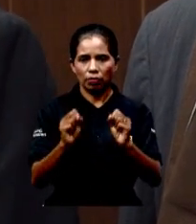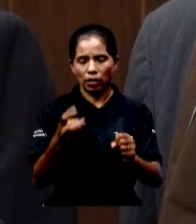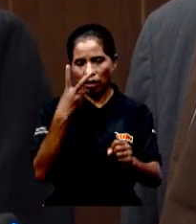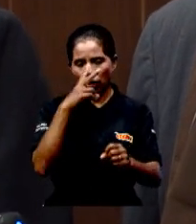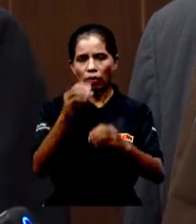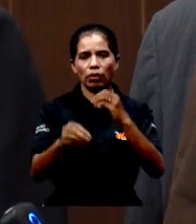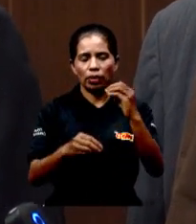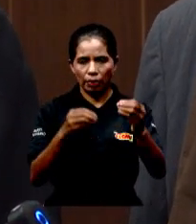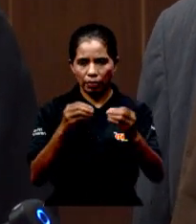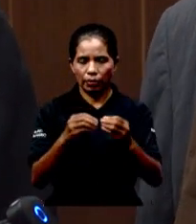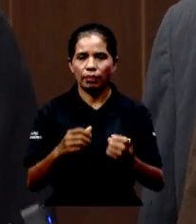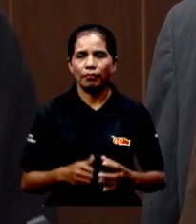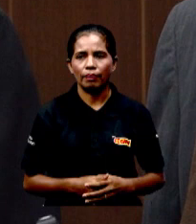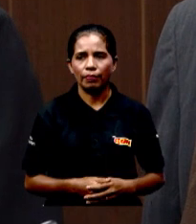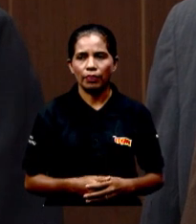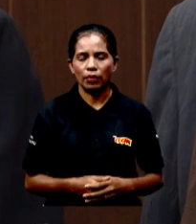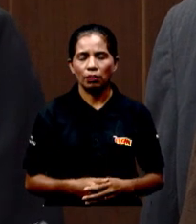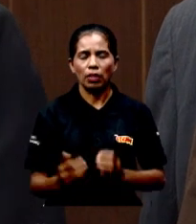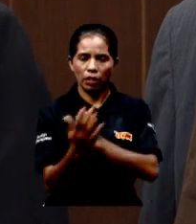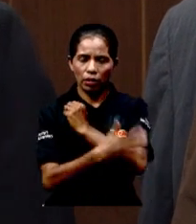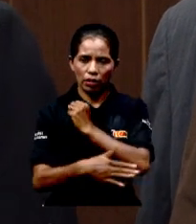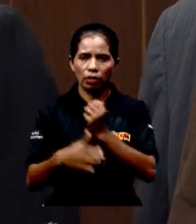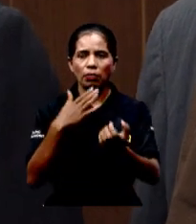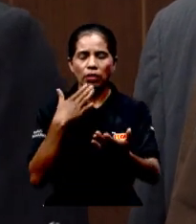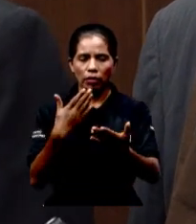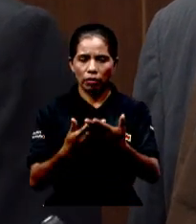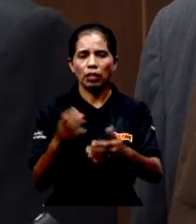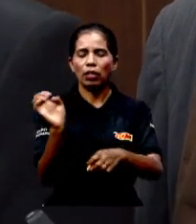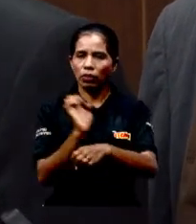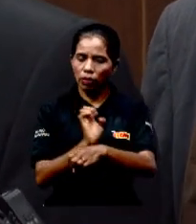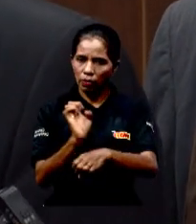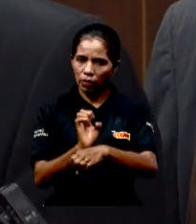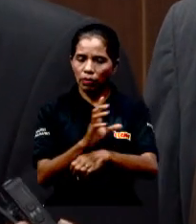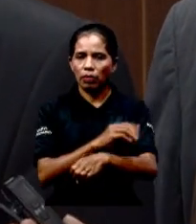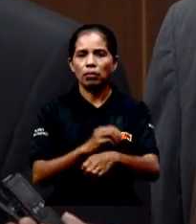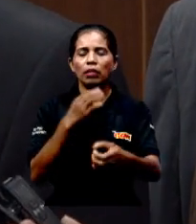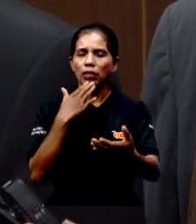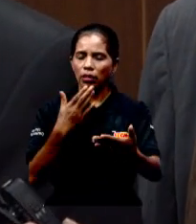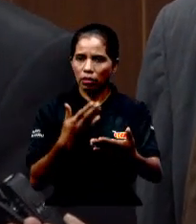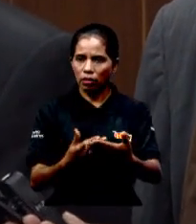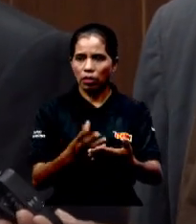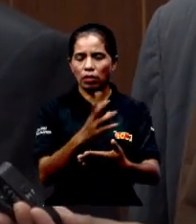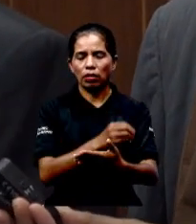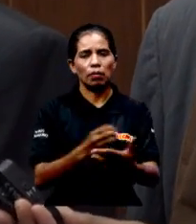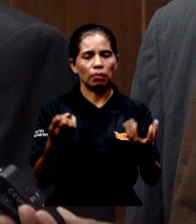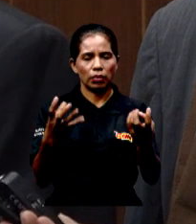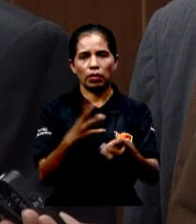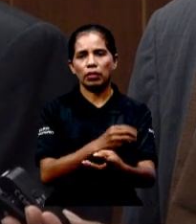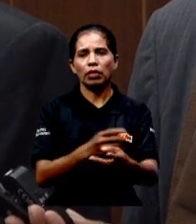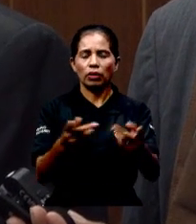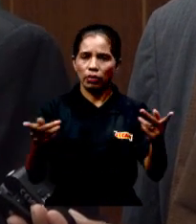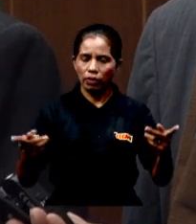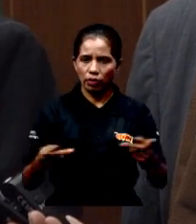dynamic country in economy, in human resources, in many, many areas that